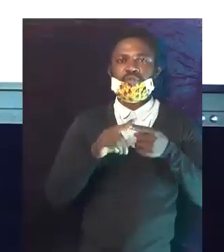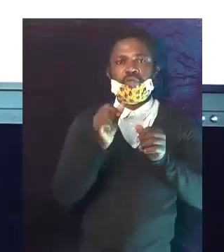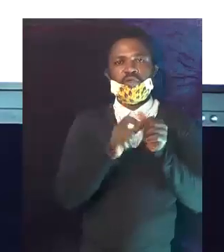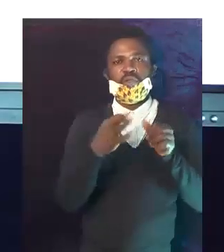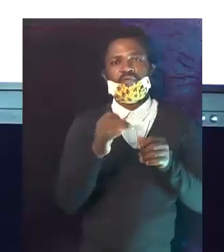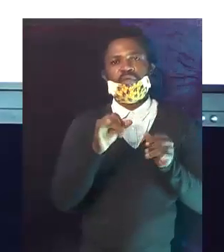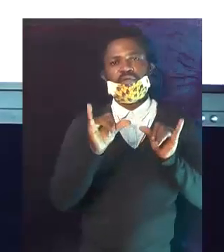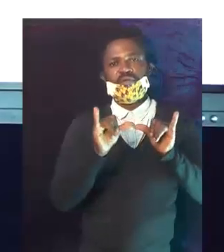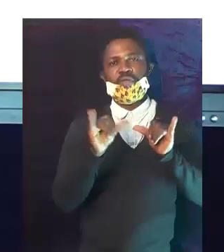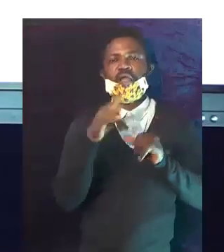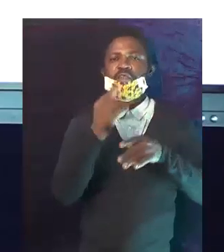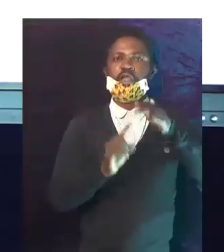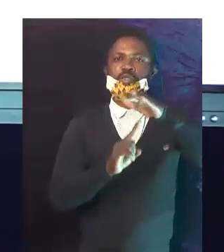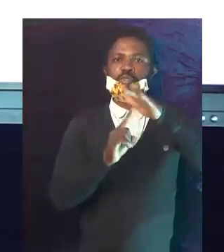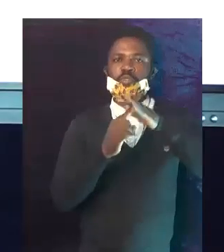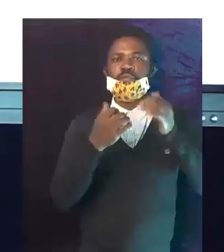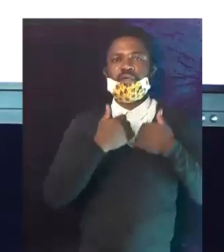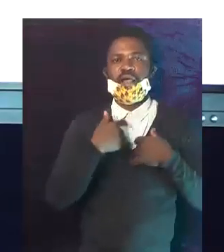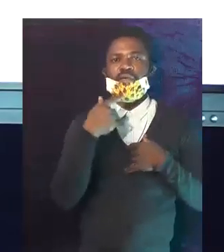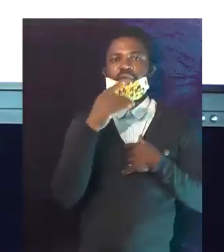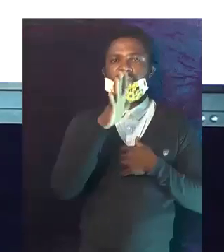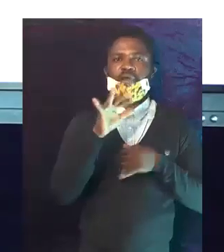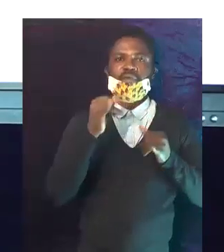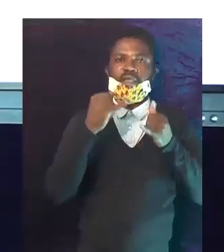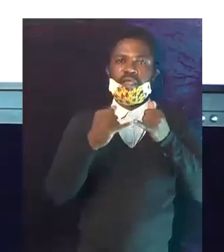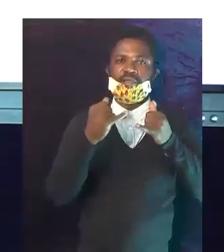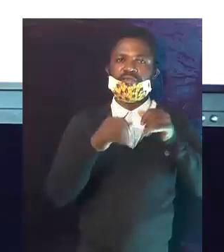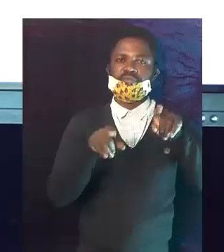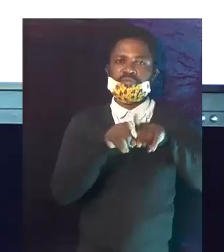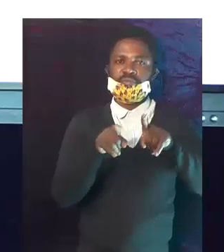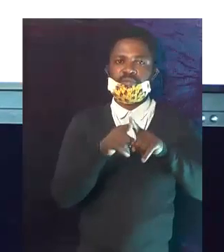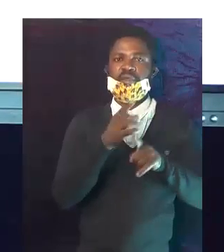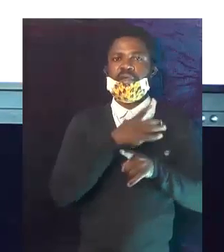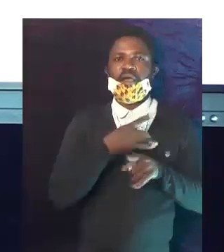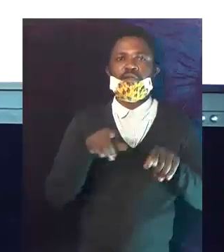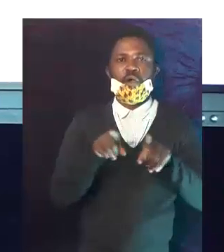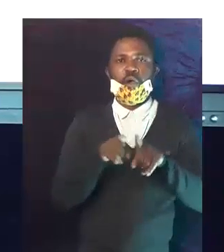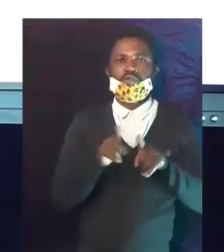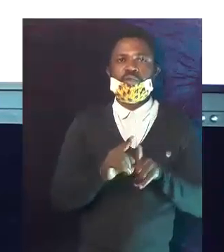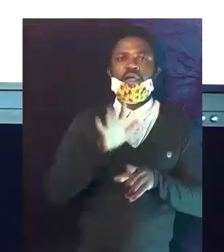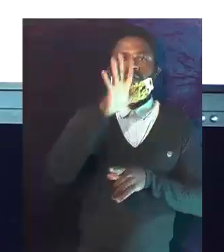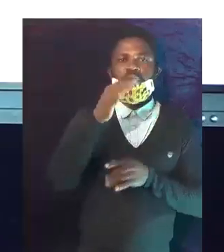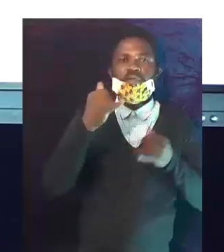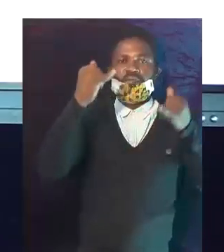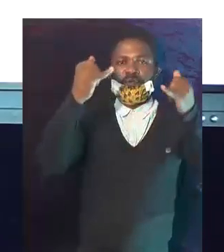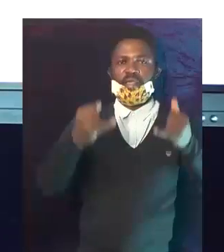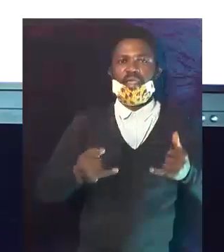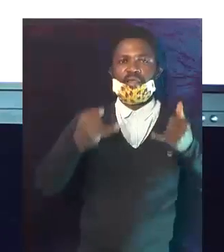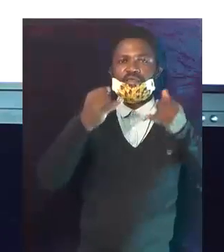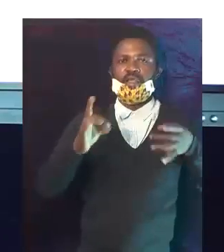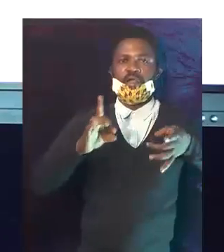sides. The top has 5 edges corresponding to each of the sides on top. And there are also 5